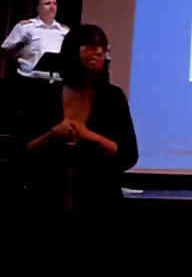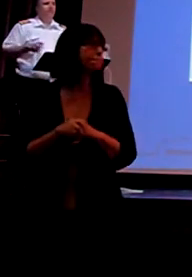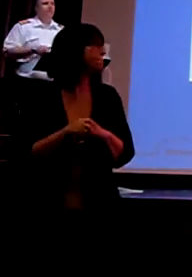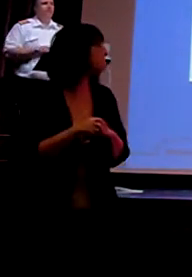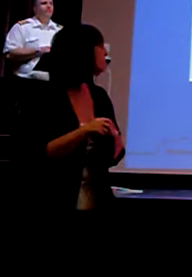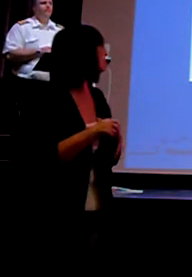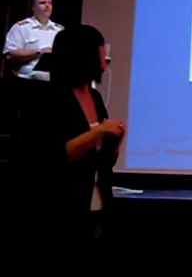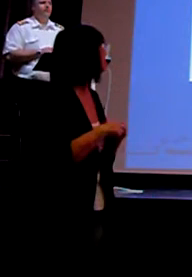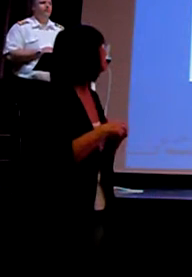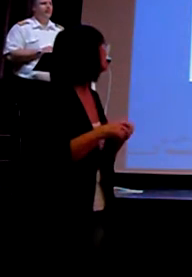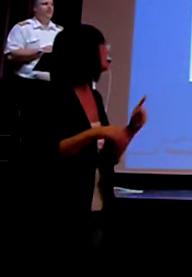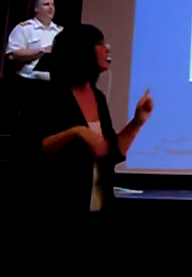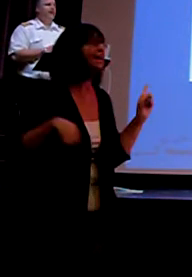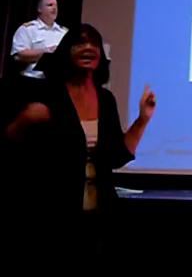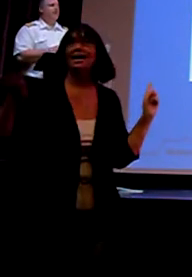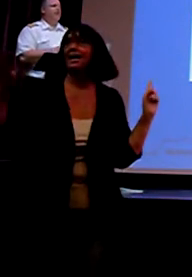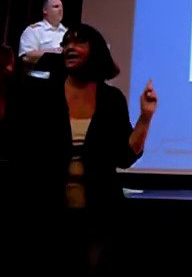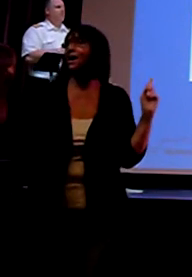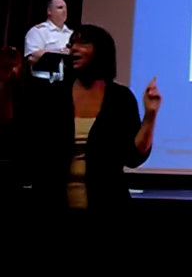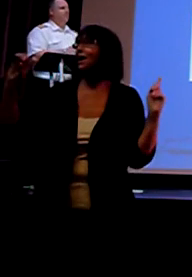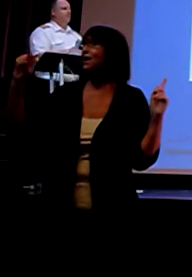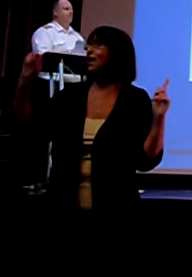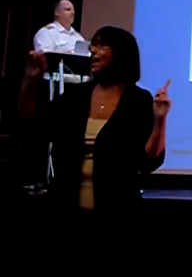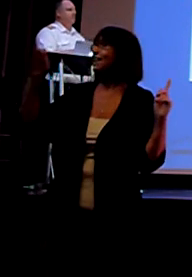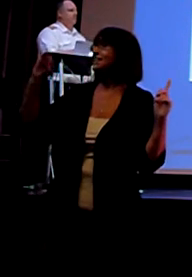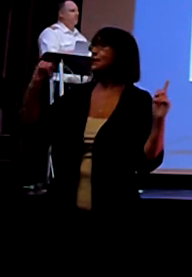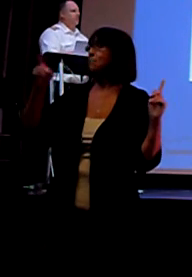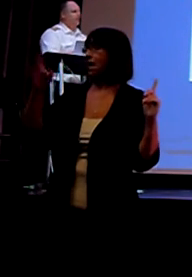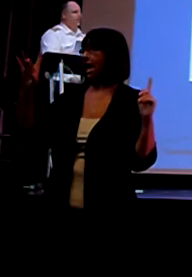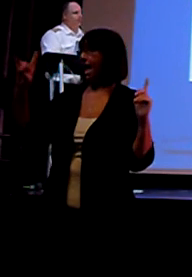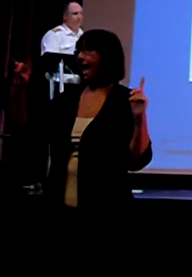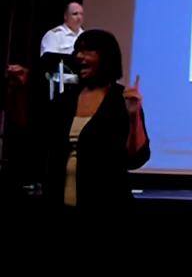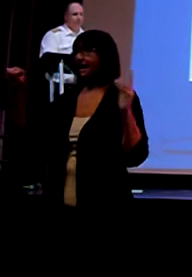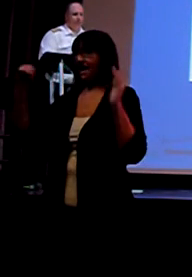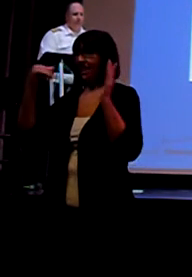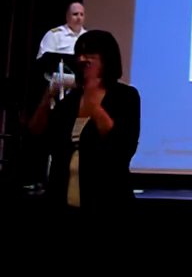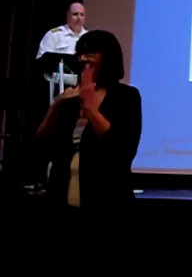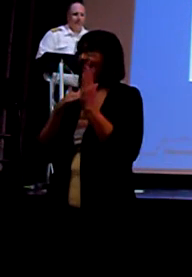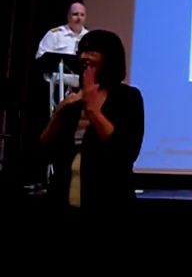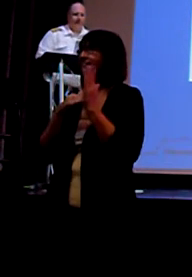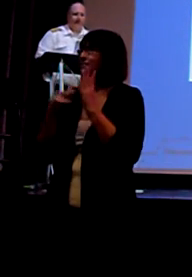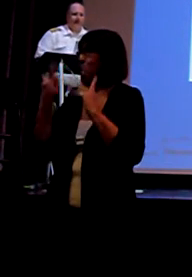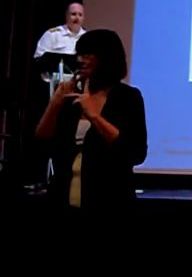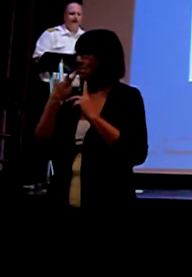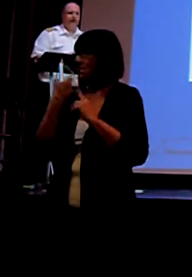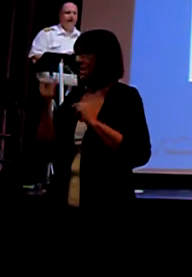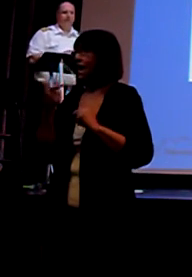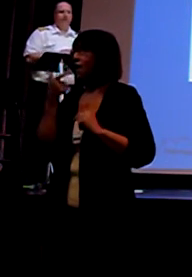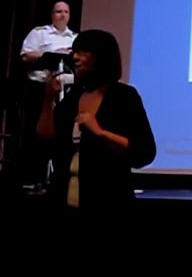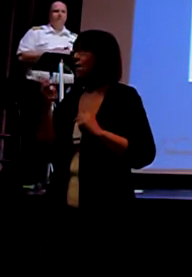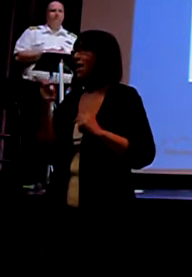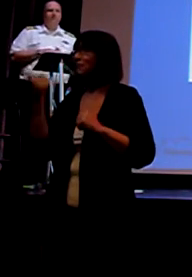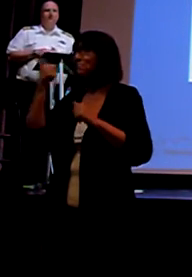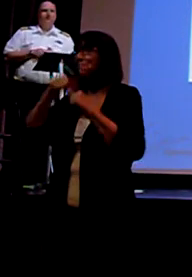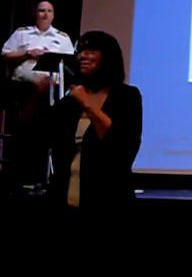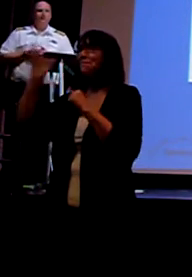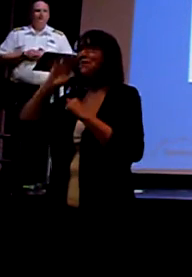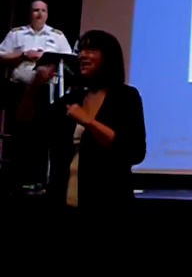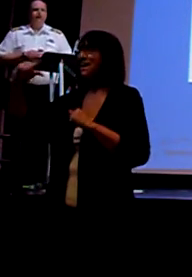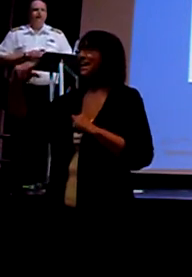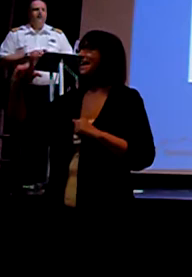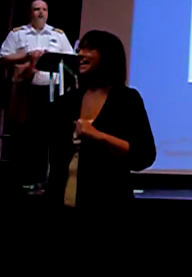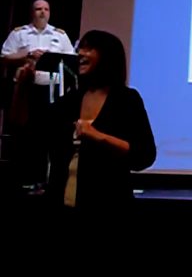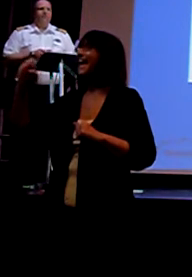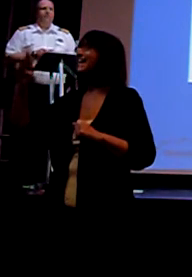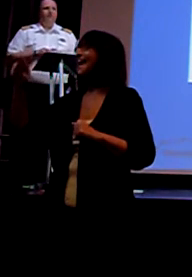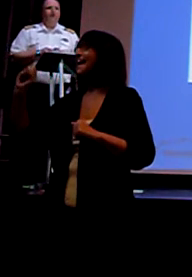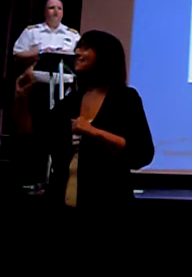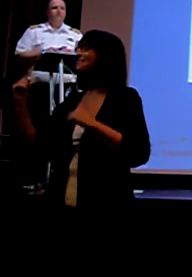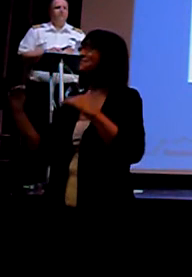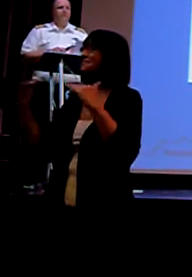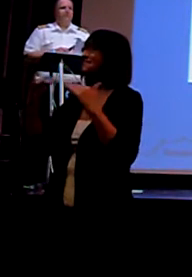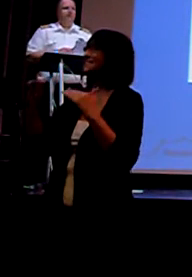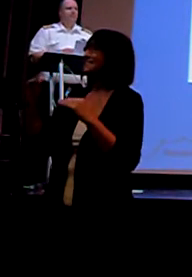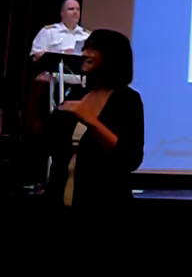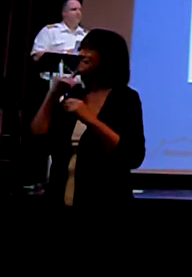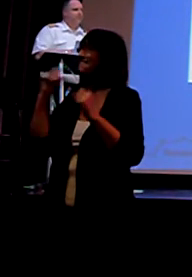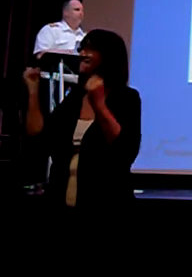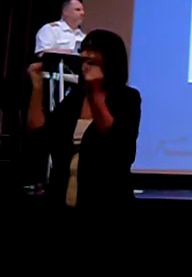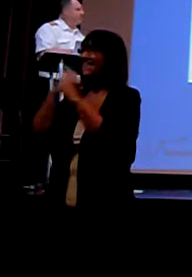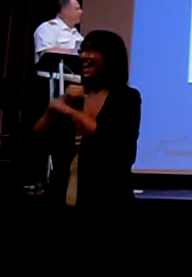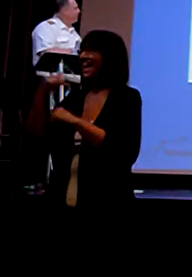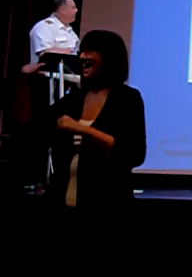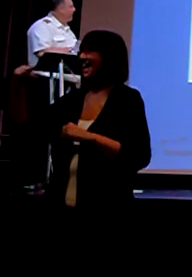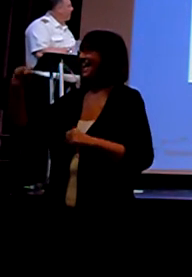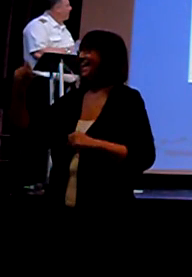Colosseum, about 80,000 people could watch all the gladiators that were there to fight